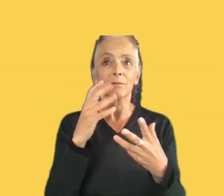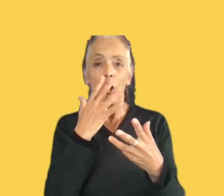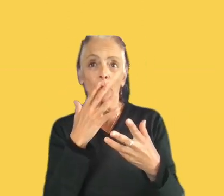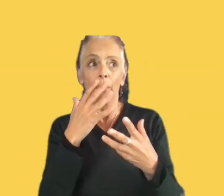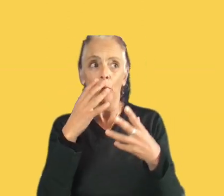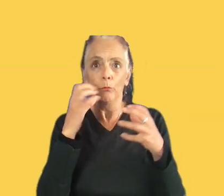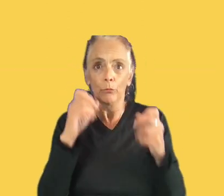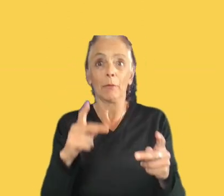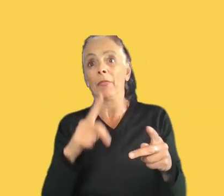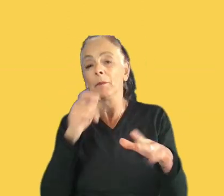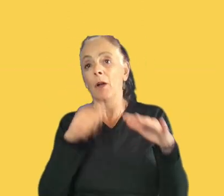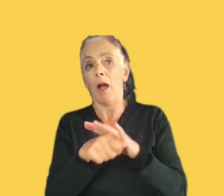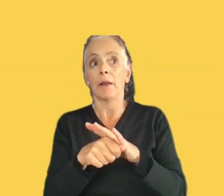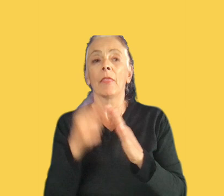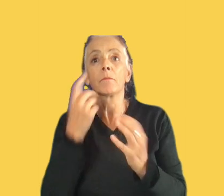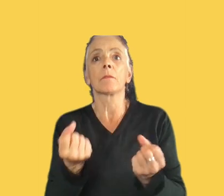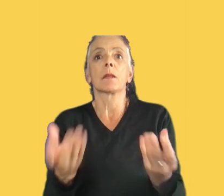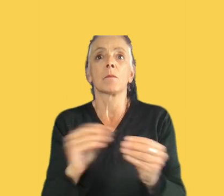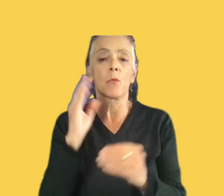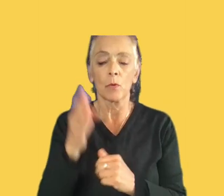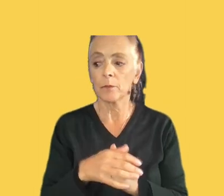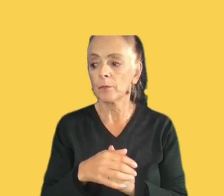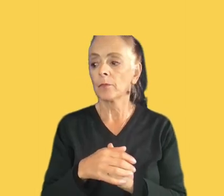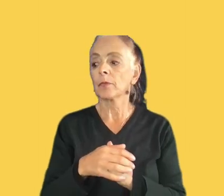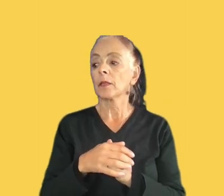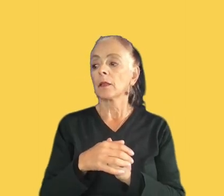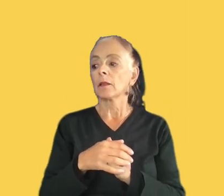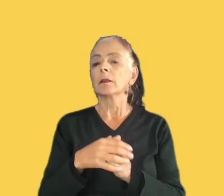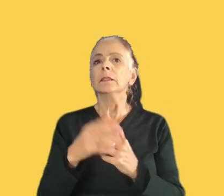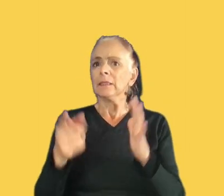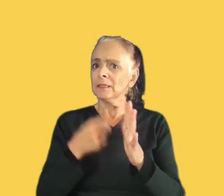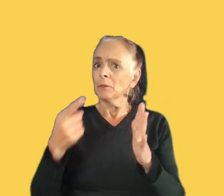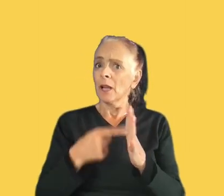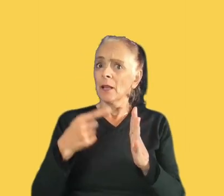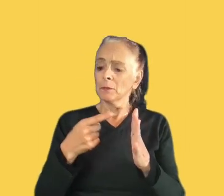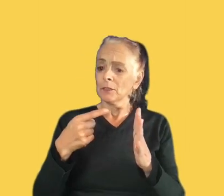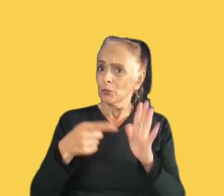Muslims have a public image problem. It's sometimes dangerous to be Muslim.